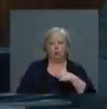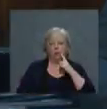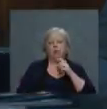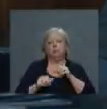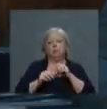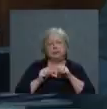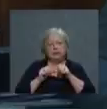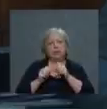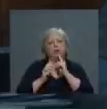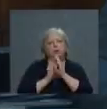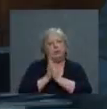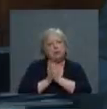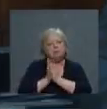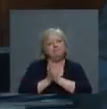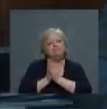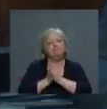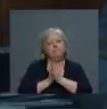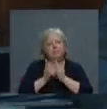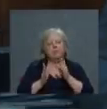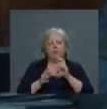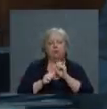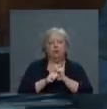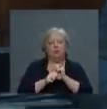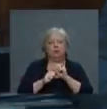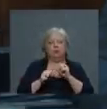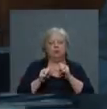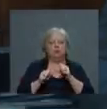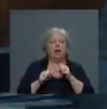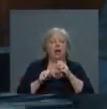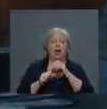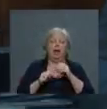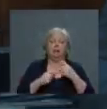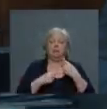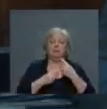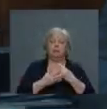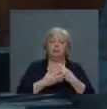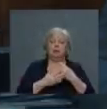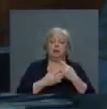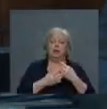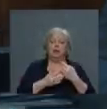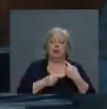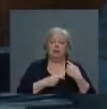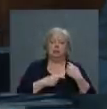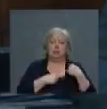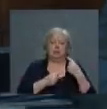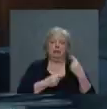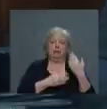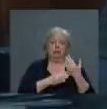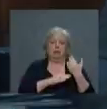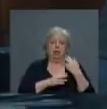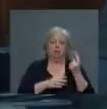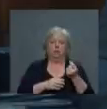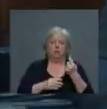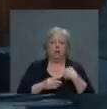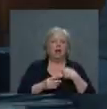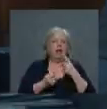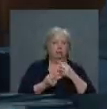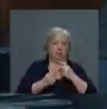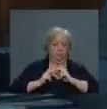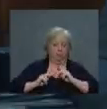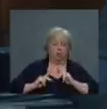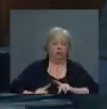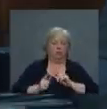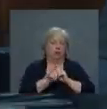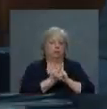mention that since last Tuesday, I have had a chance to visit personally with both Representative Hill